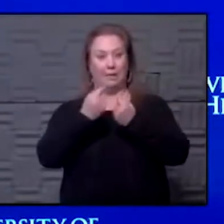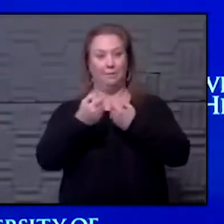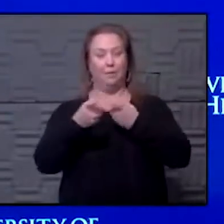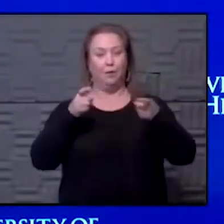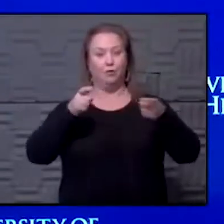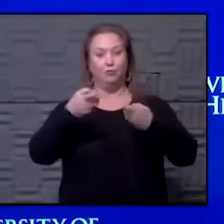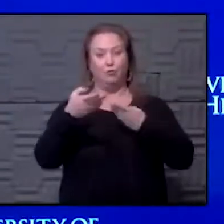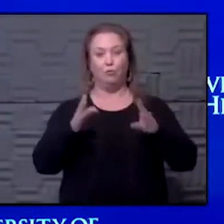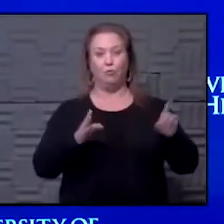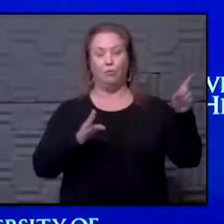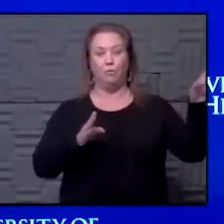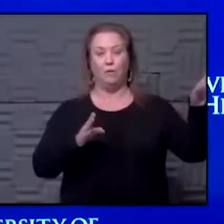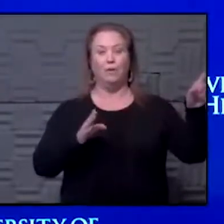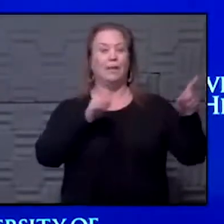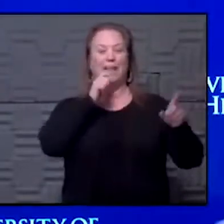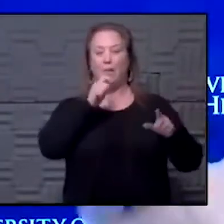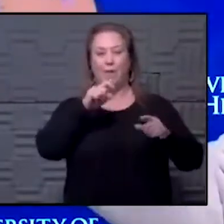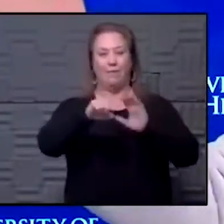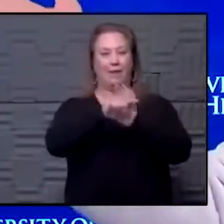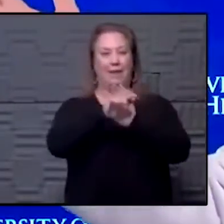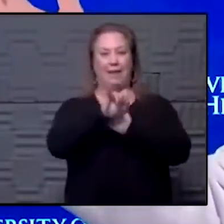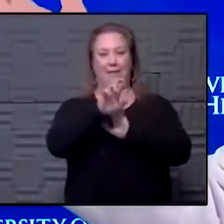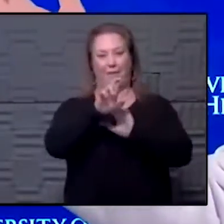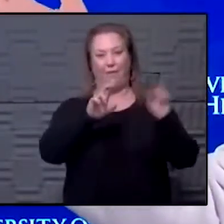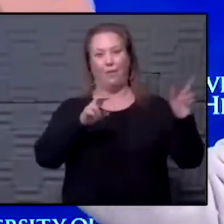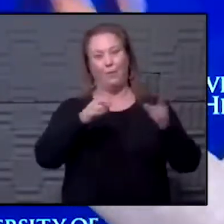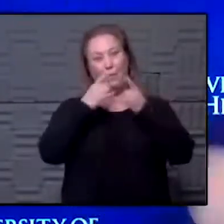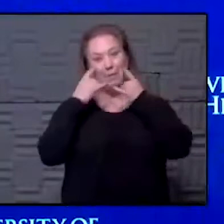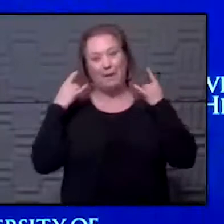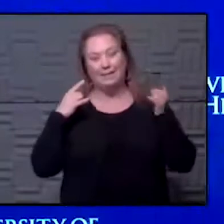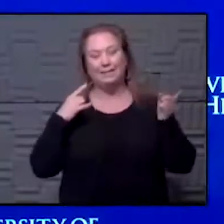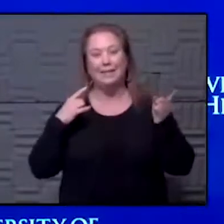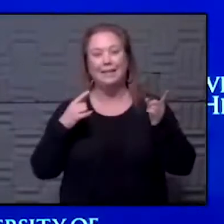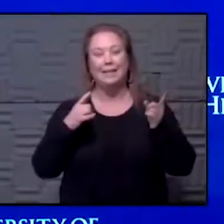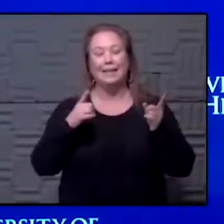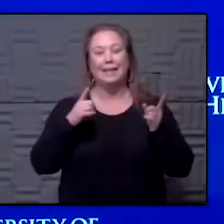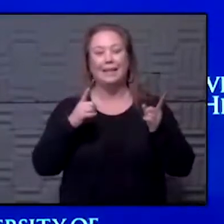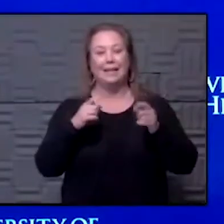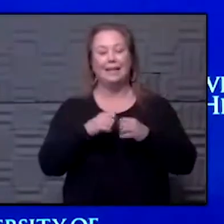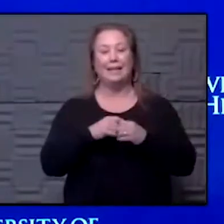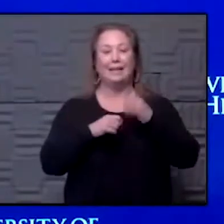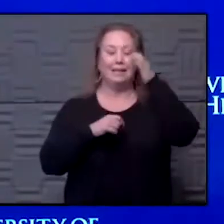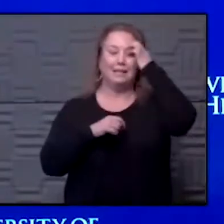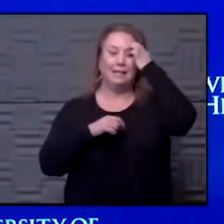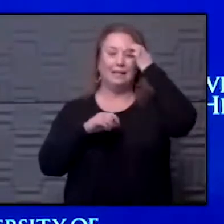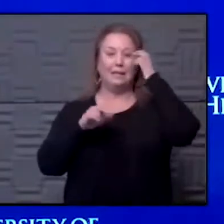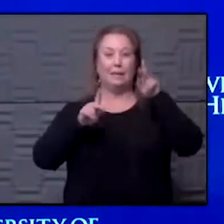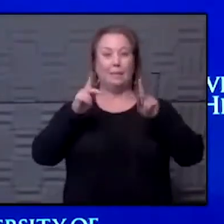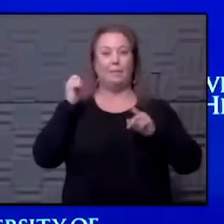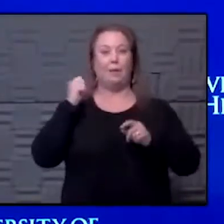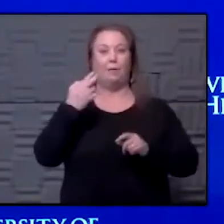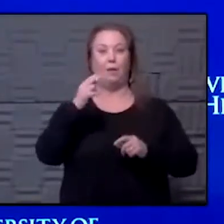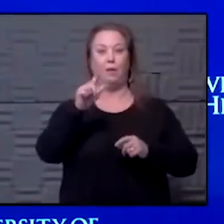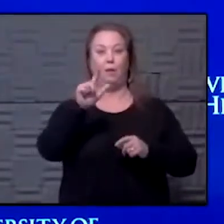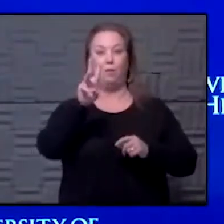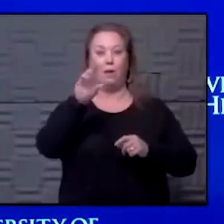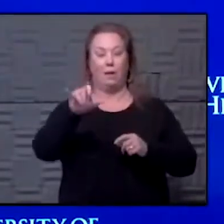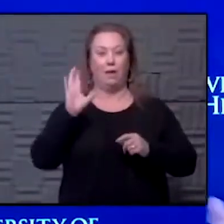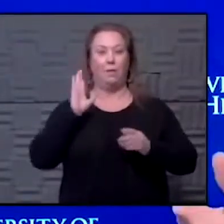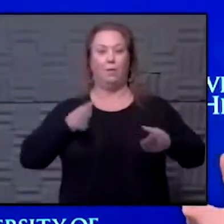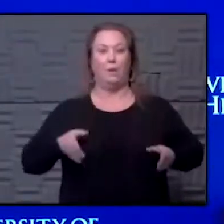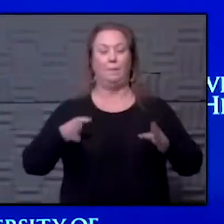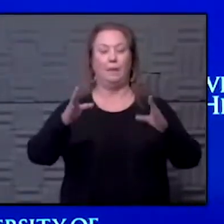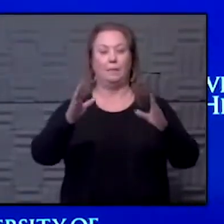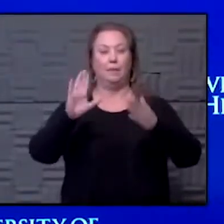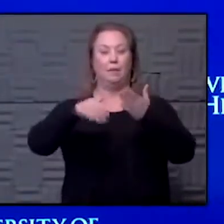right behind us doesn't have the same negative airflow. They're in masks. And the folks out here in the hallway, they're in masks, and everybody